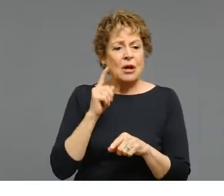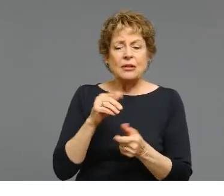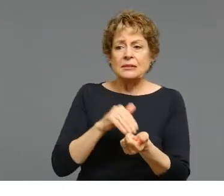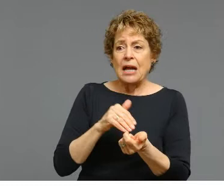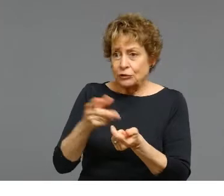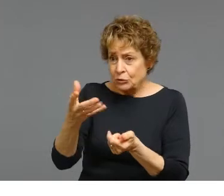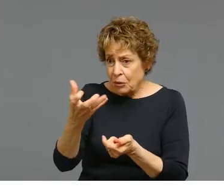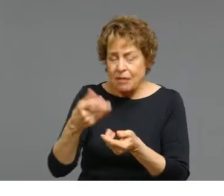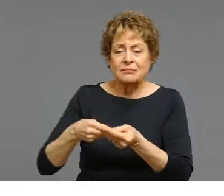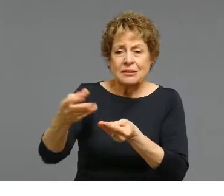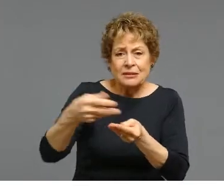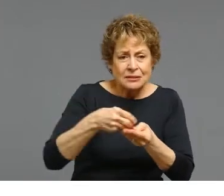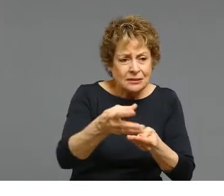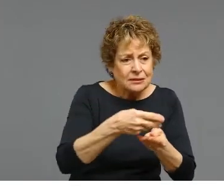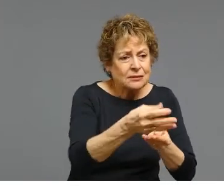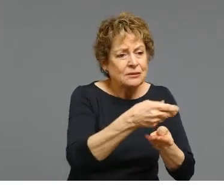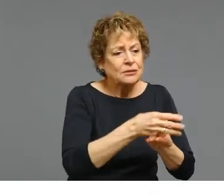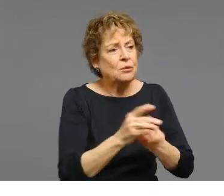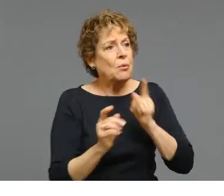order.